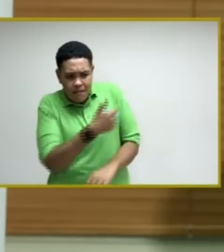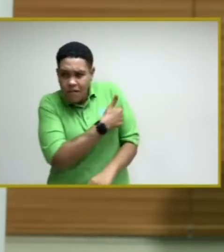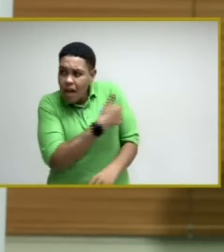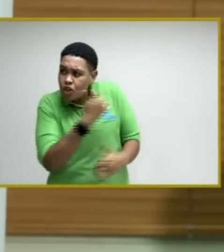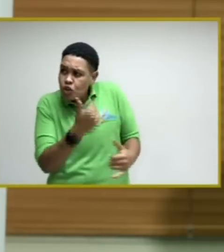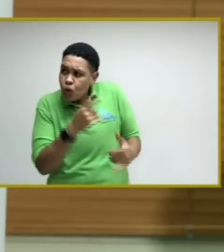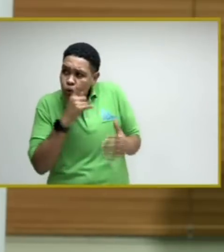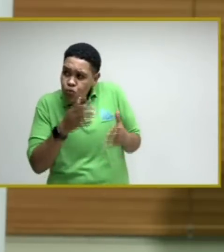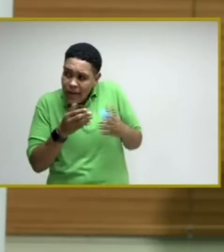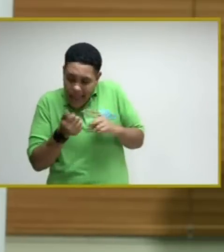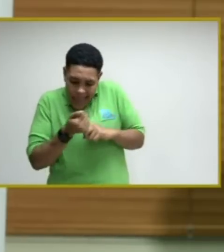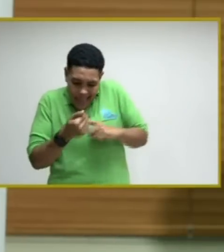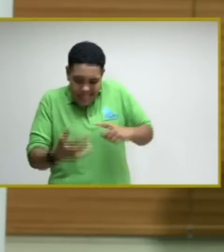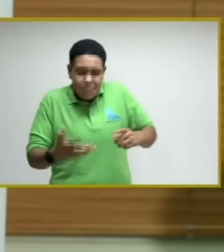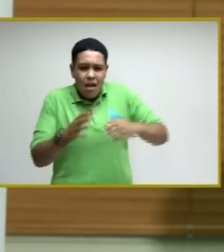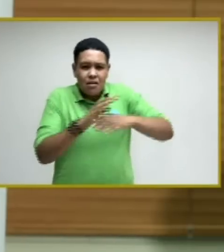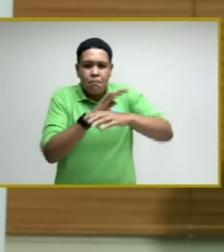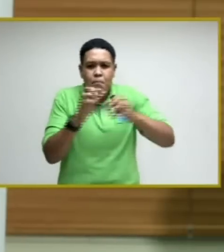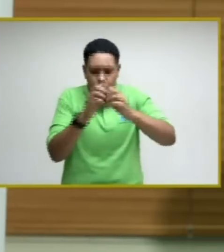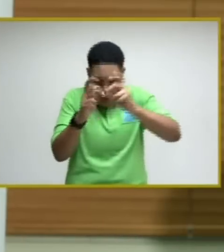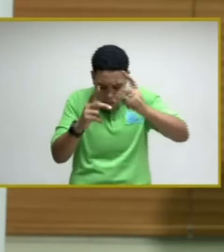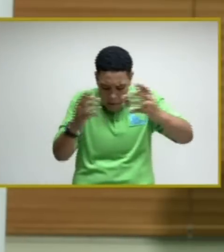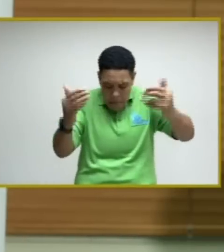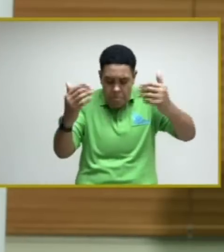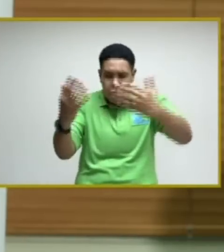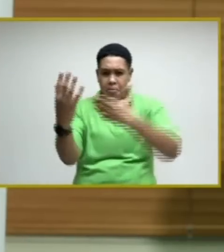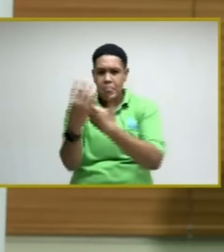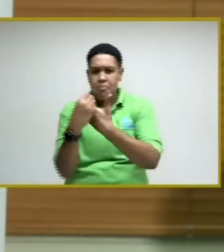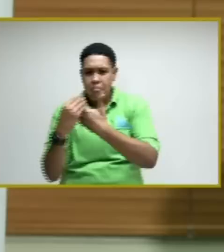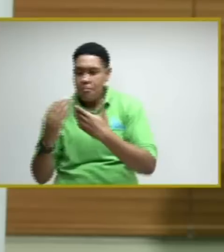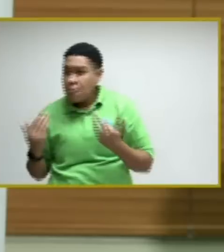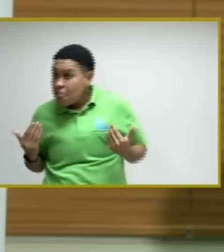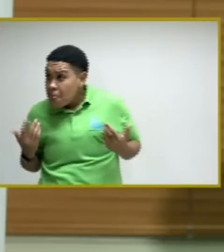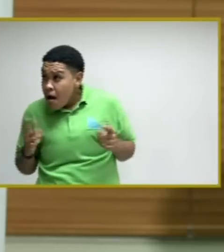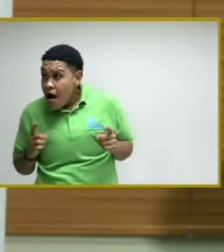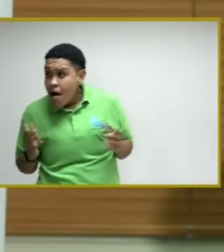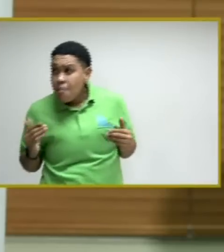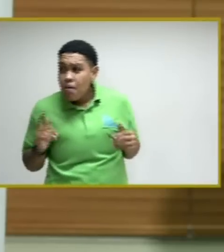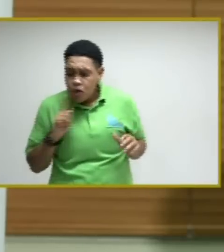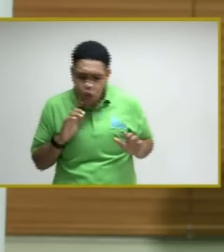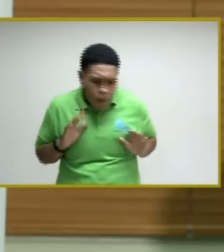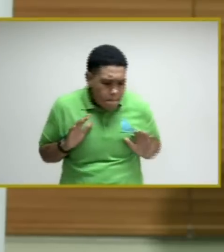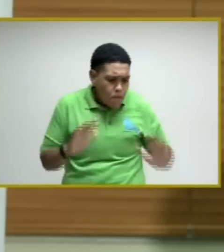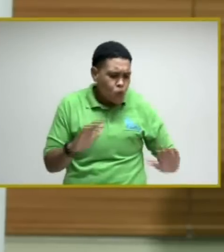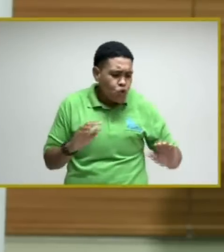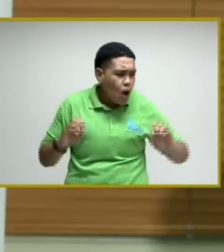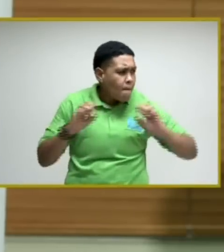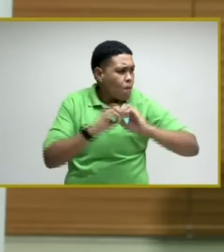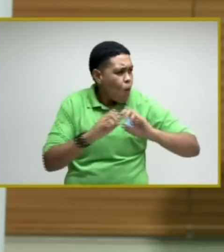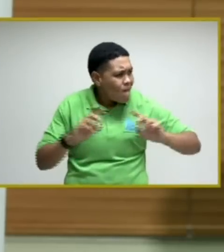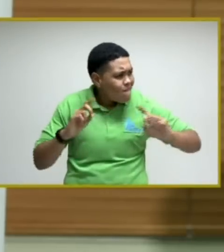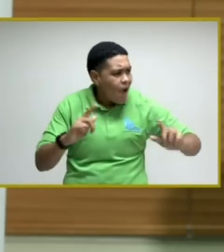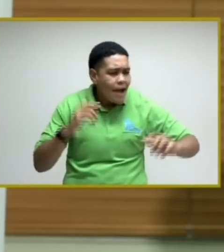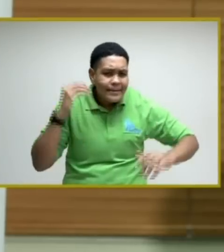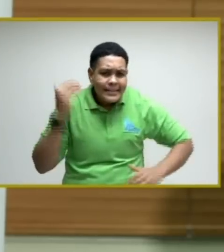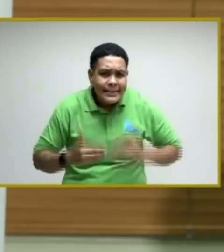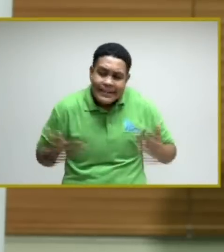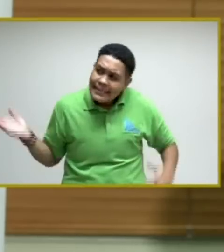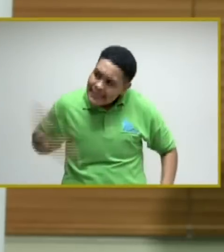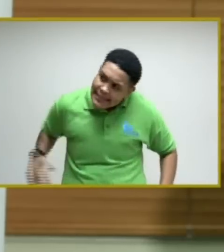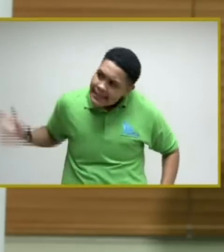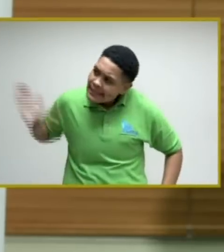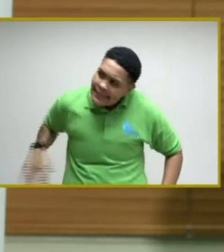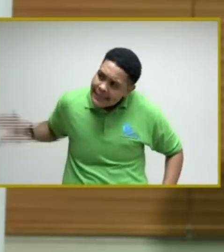the initiative, to bring more persons on board, and to drive a much faster pace of